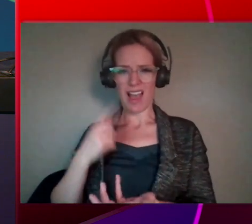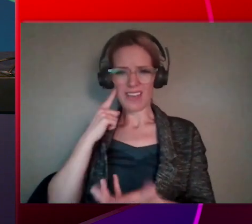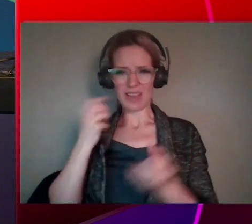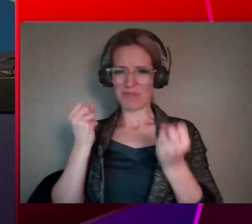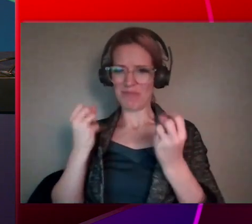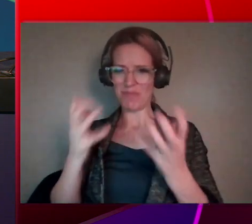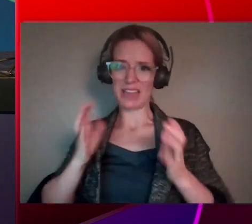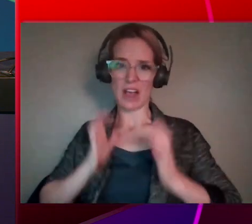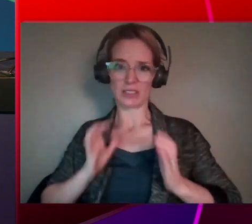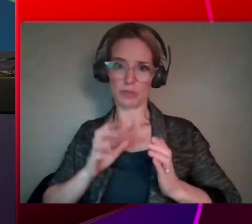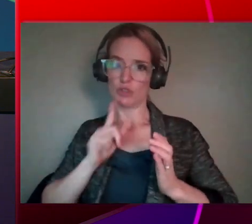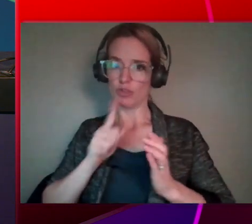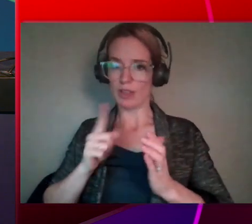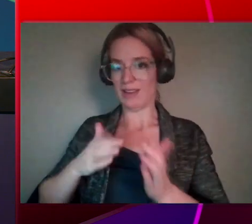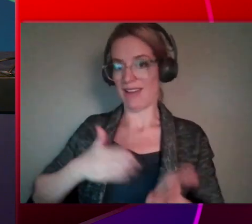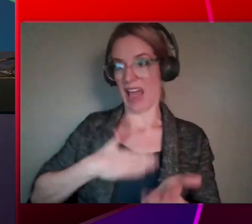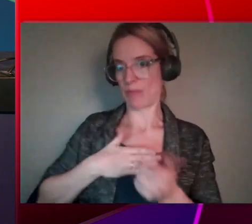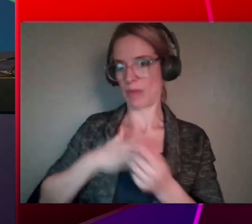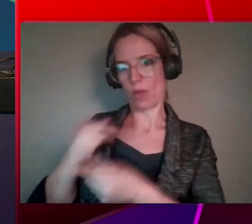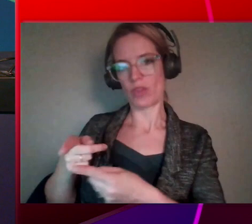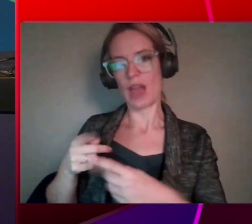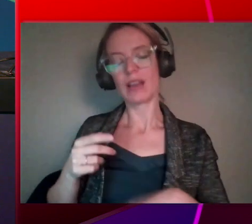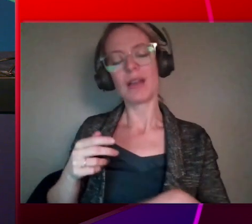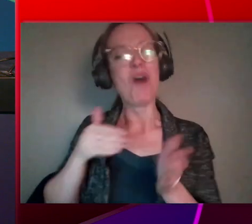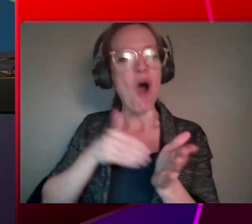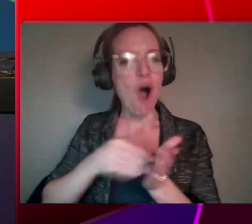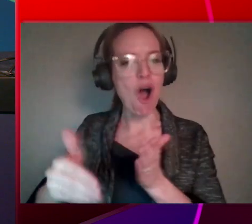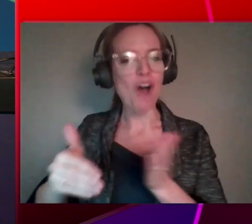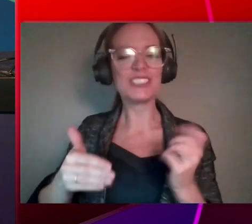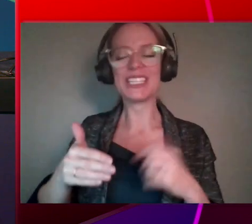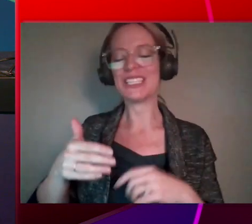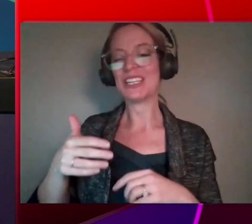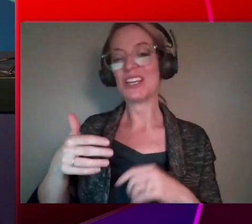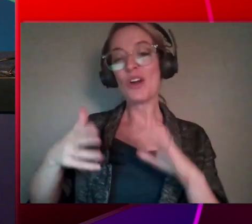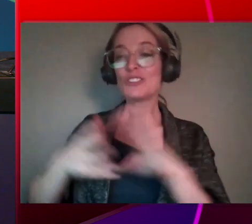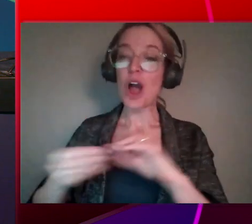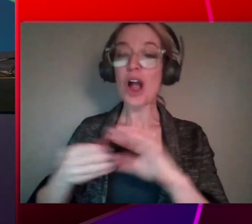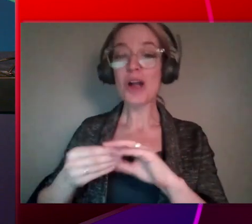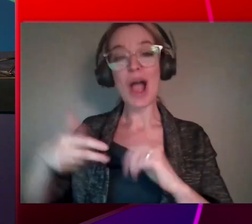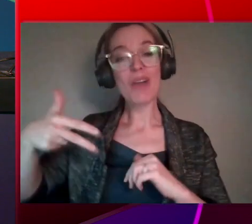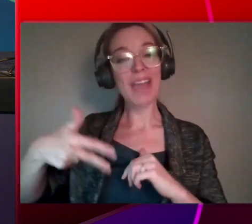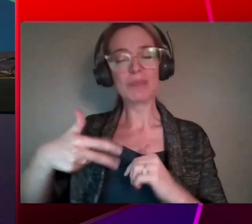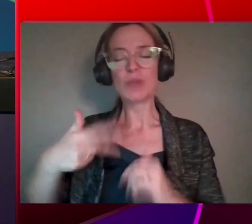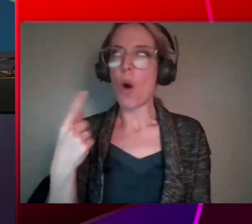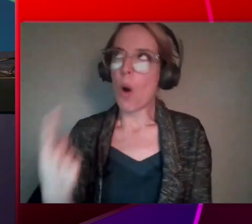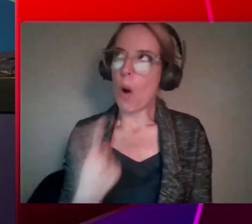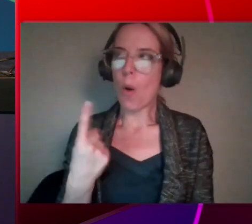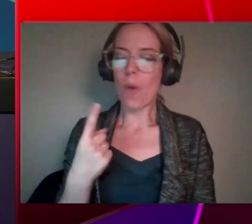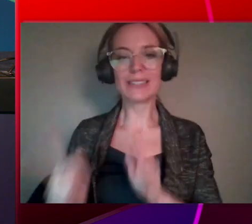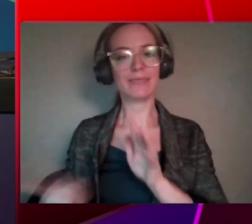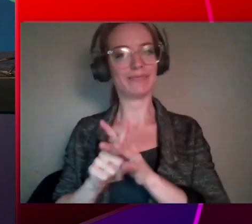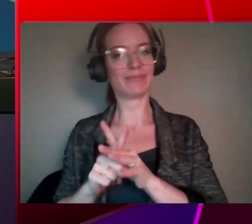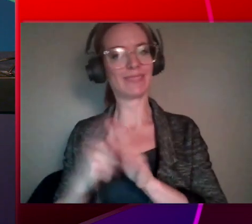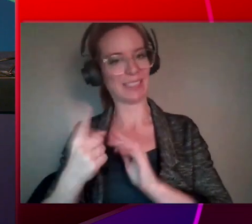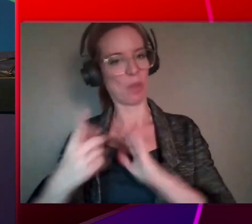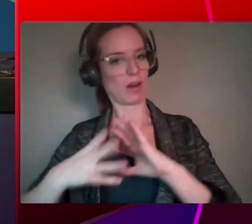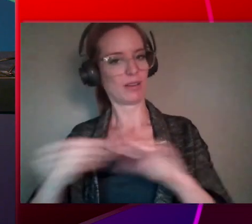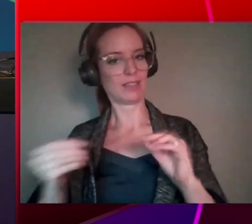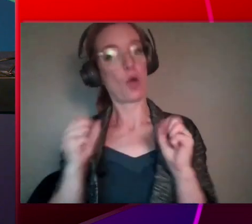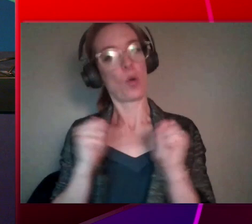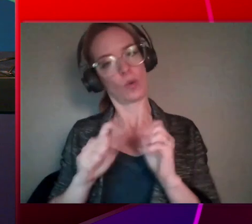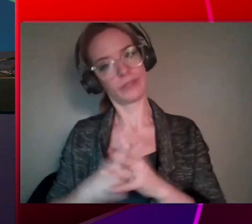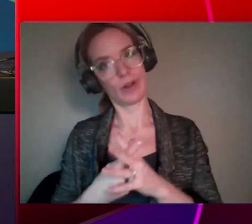talk about Lambda, inevitably cold starts come up. And so this is there to make a lot of people happy.